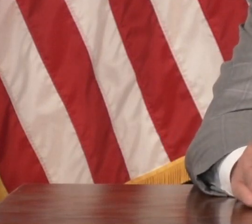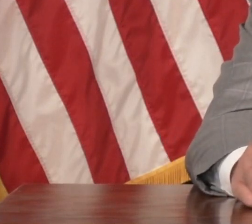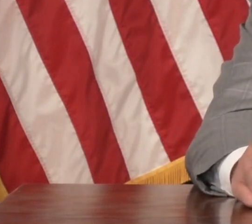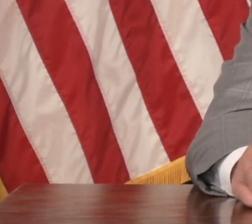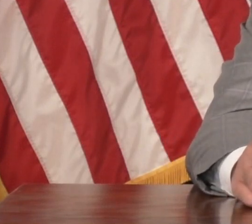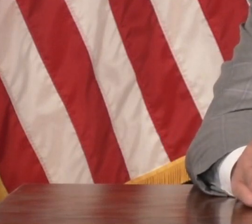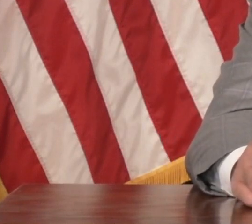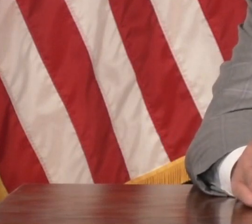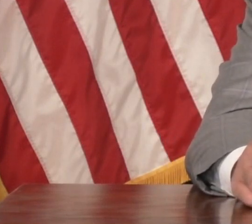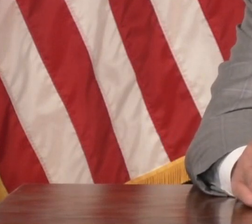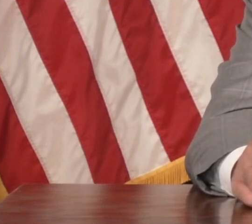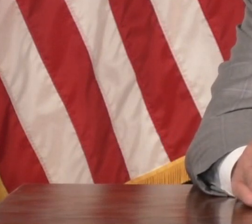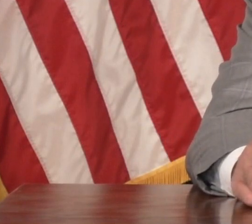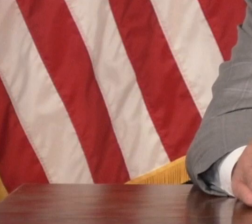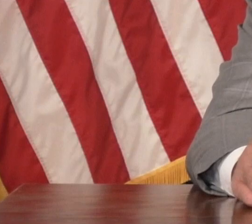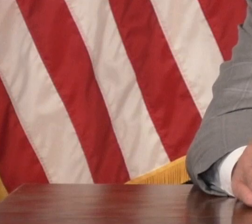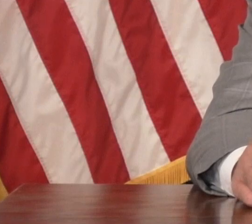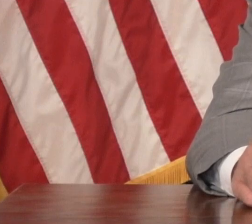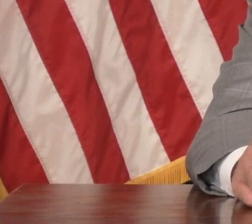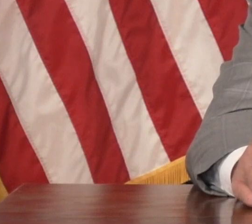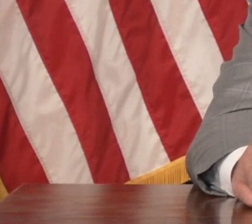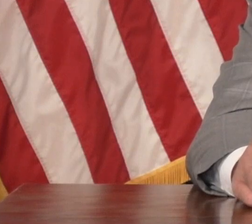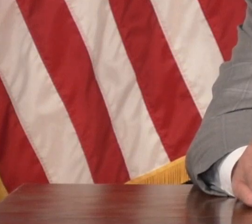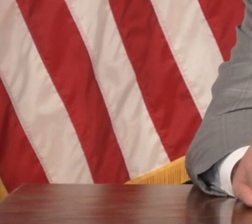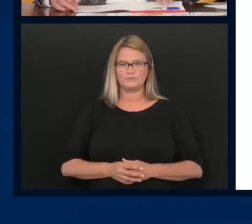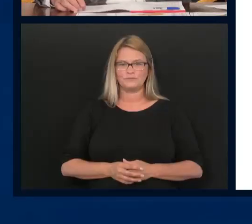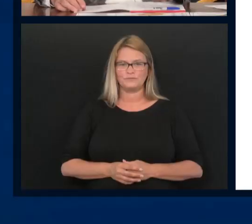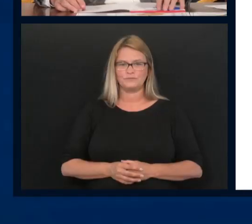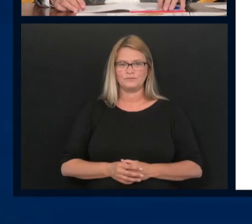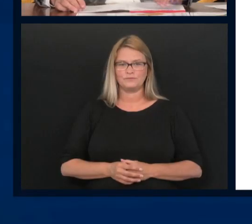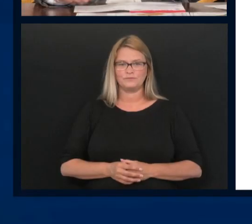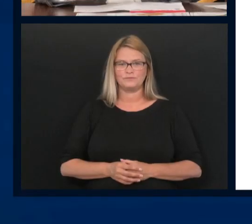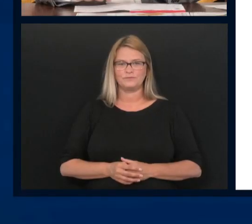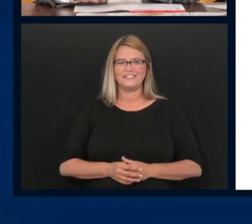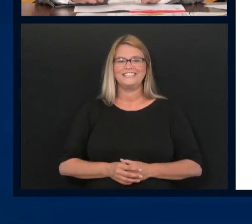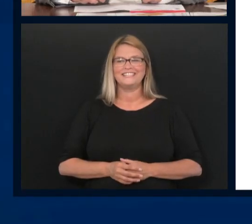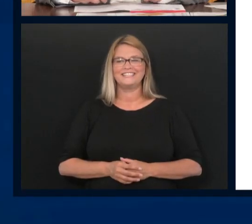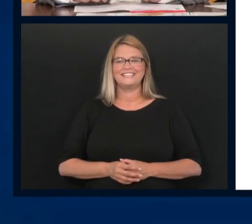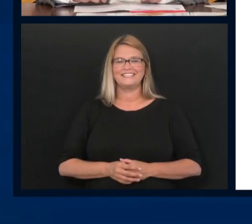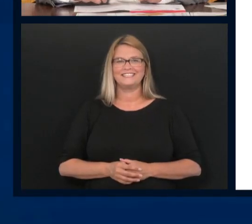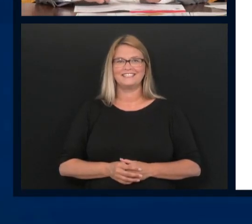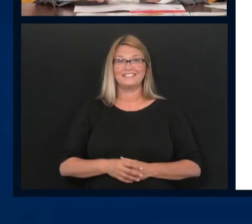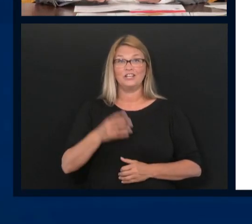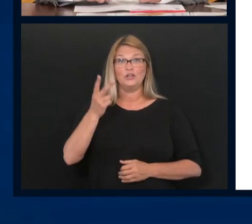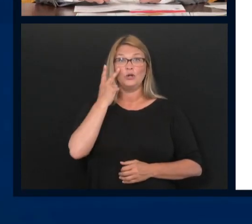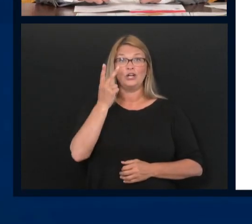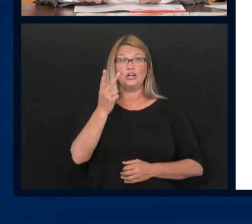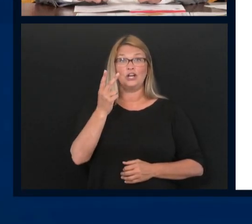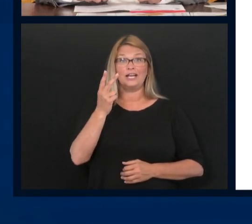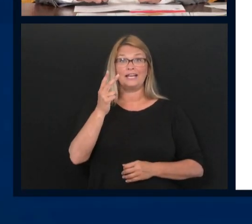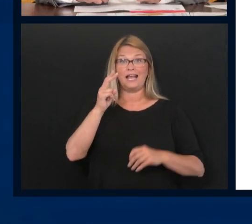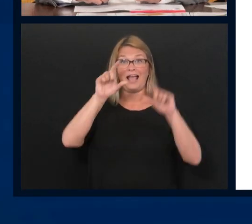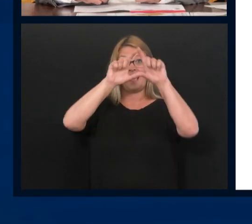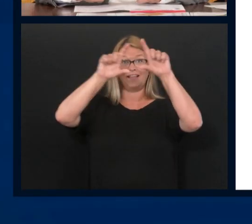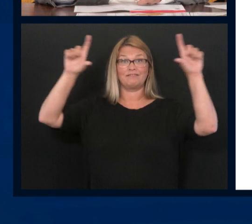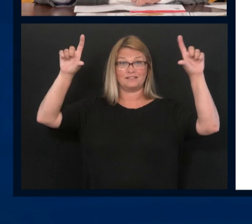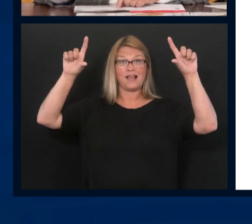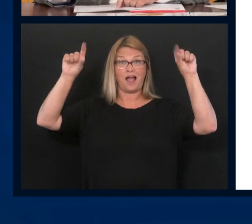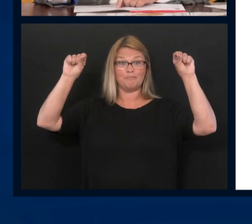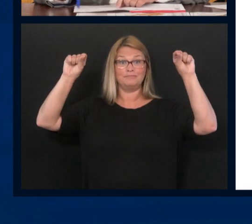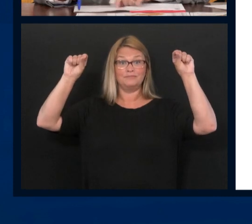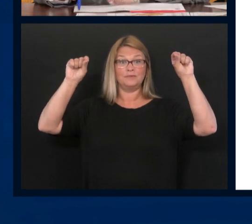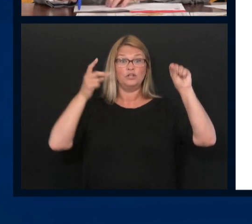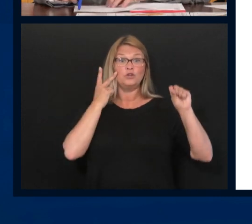But, you know, if you look at Jordan, I'm kind of waiting on you. But if you look at the top graph, you know,